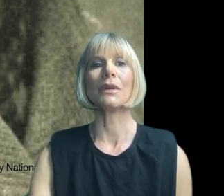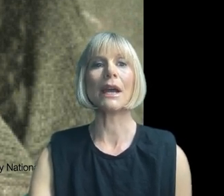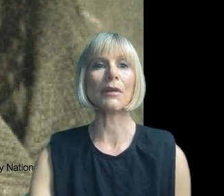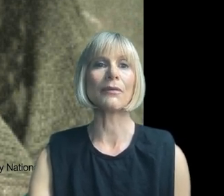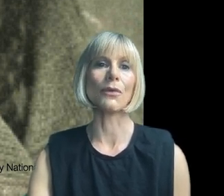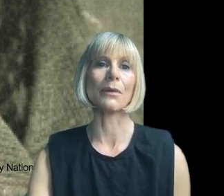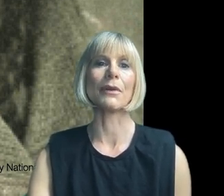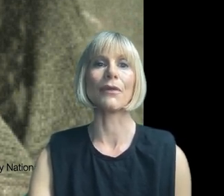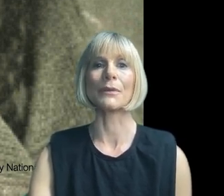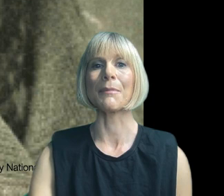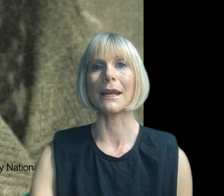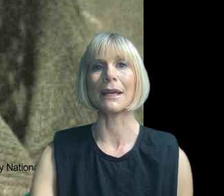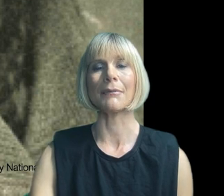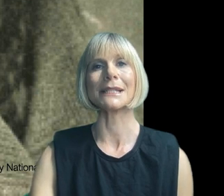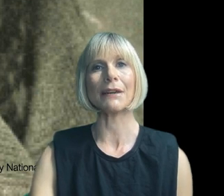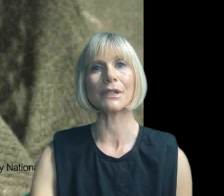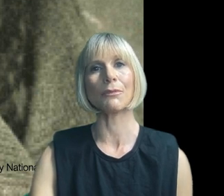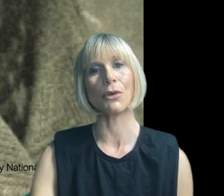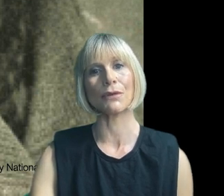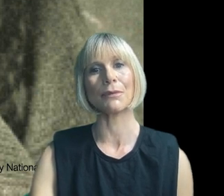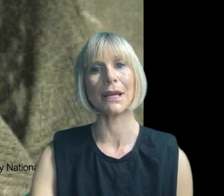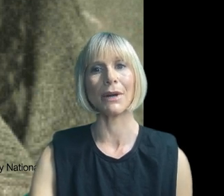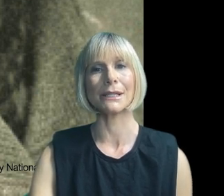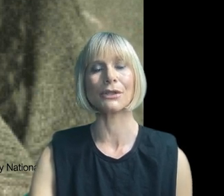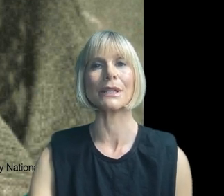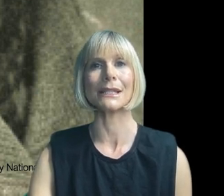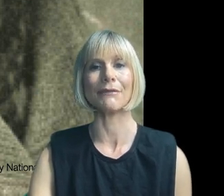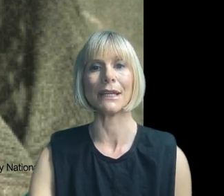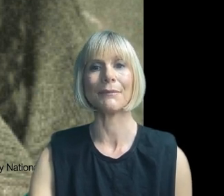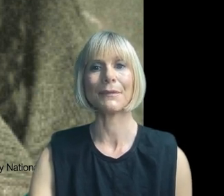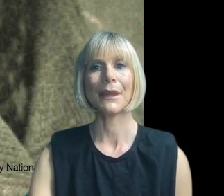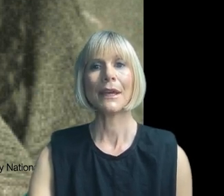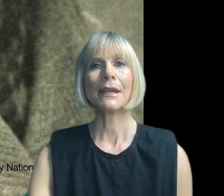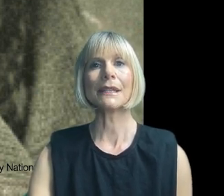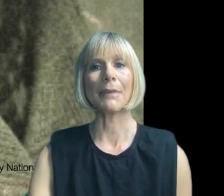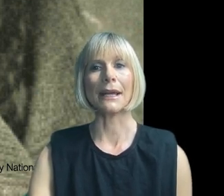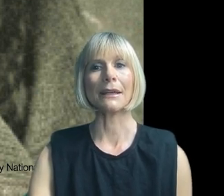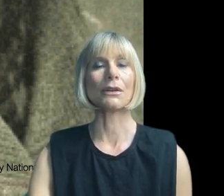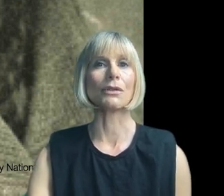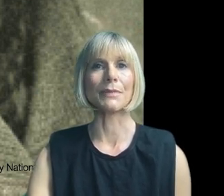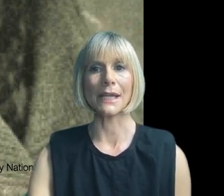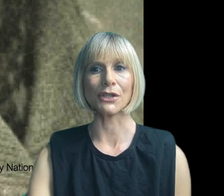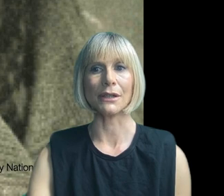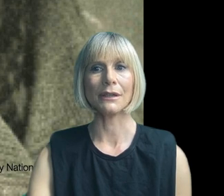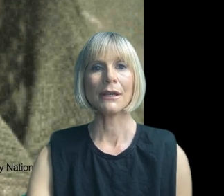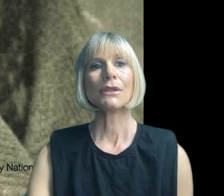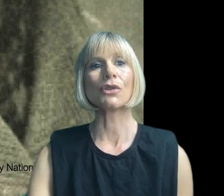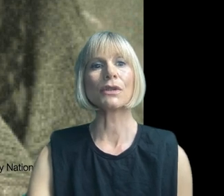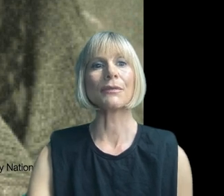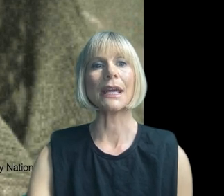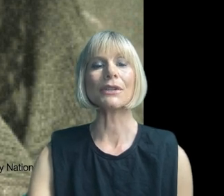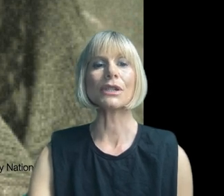through a never before performed ballet by deafened Waterford playwright Theresa Deevy. This ballet, called Possession,